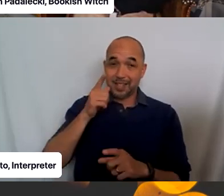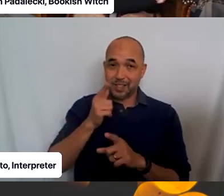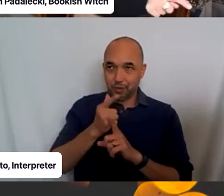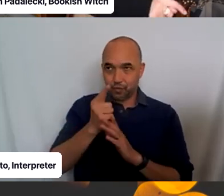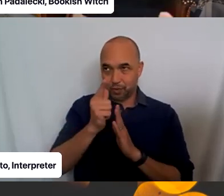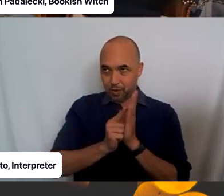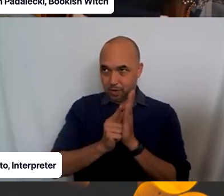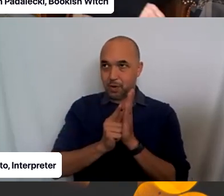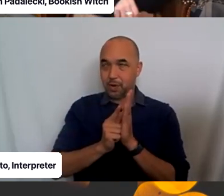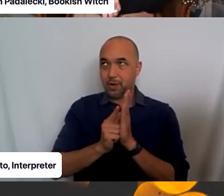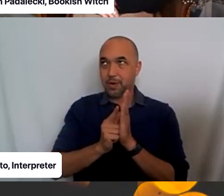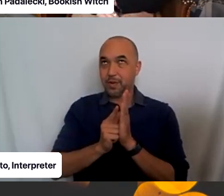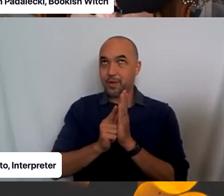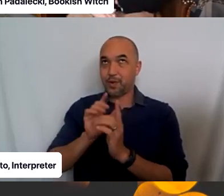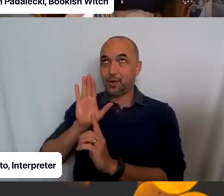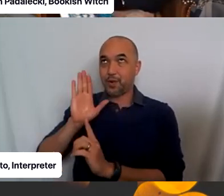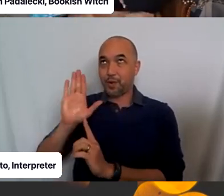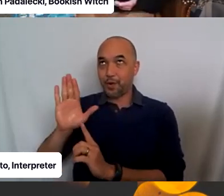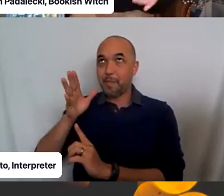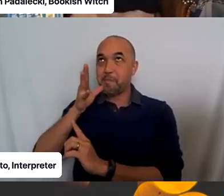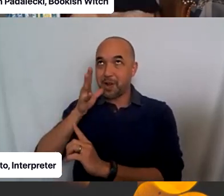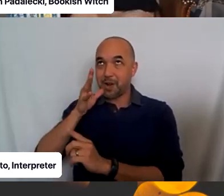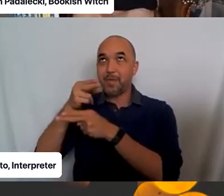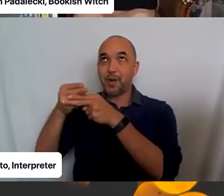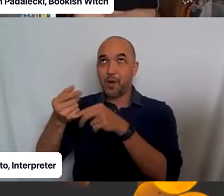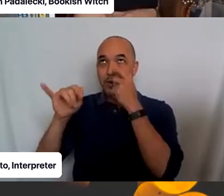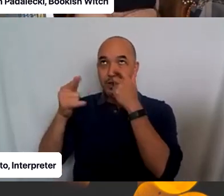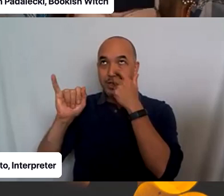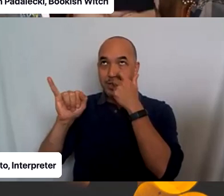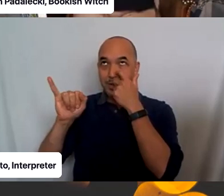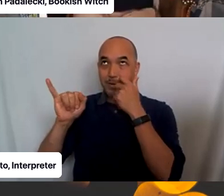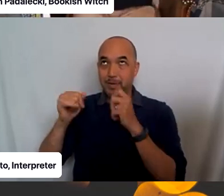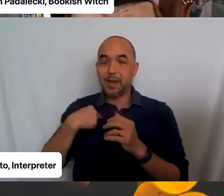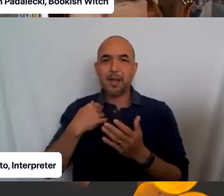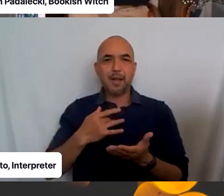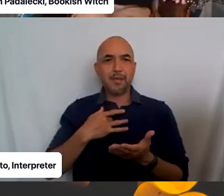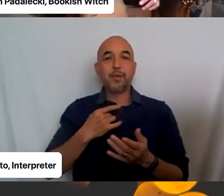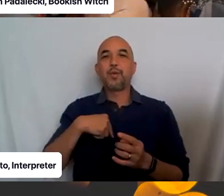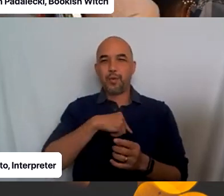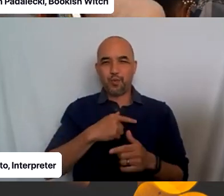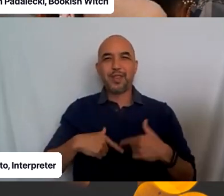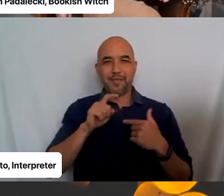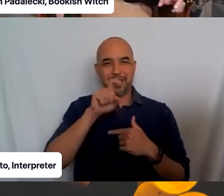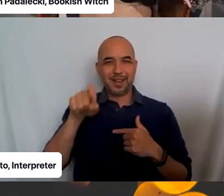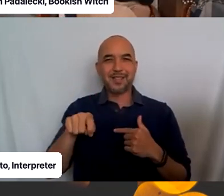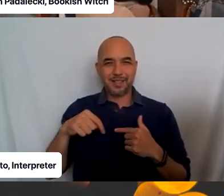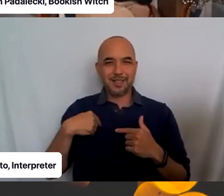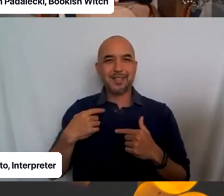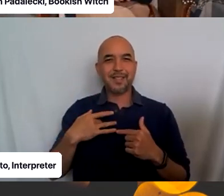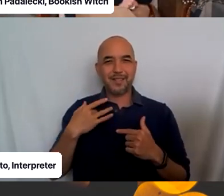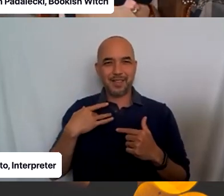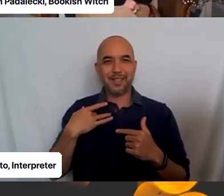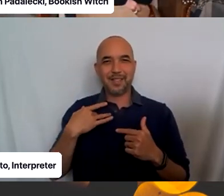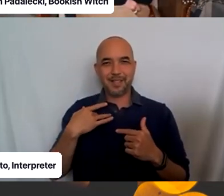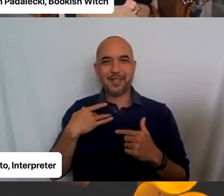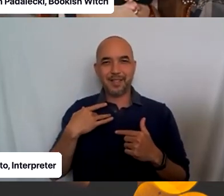mother is a Gigi as well, and I feel like it's more common. We live in Texas, and I feel like I've heard there's